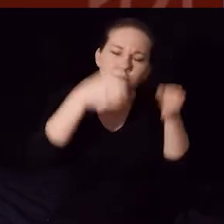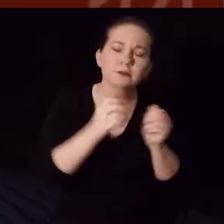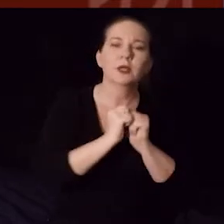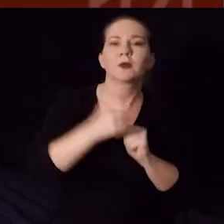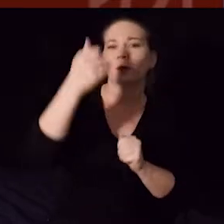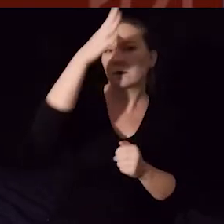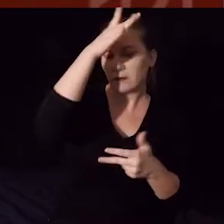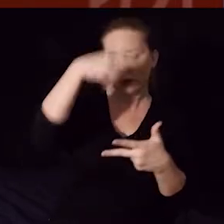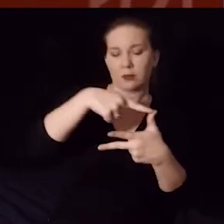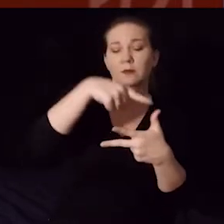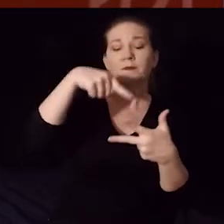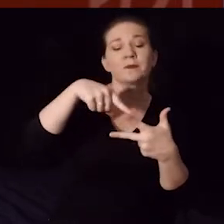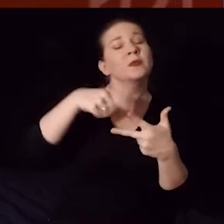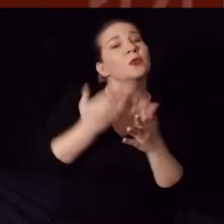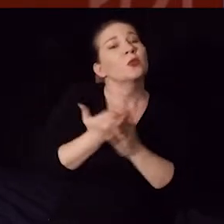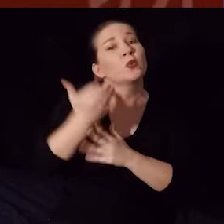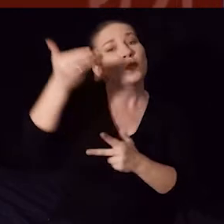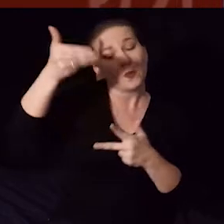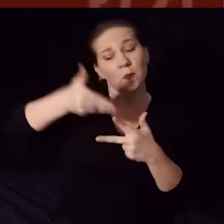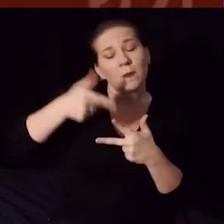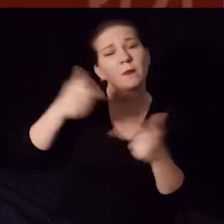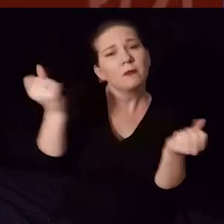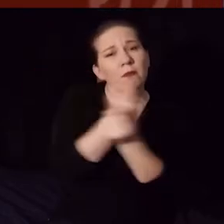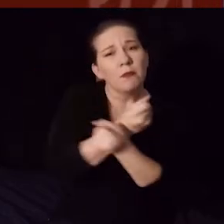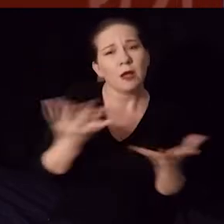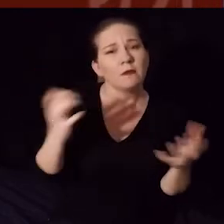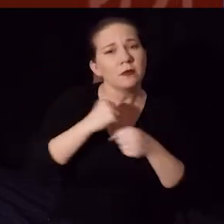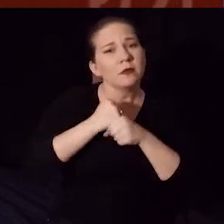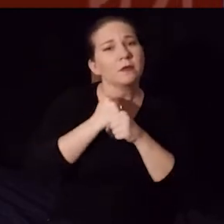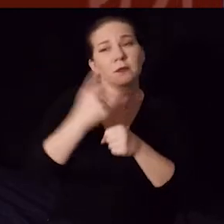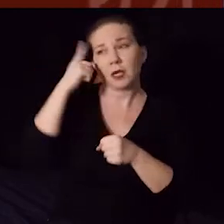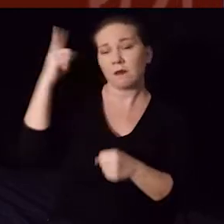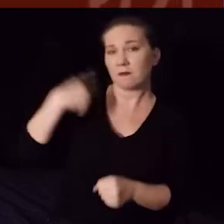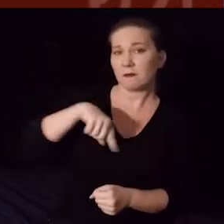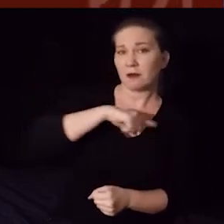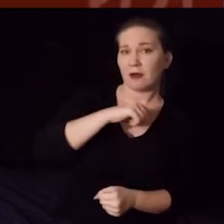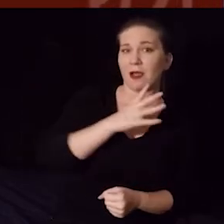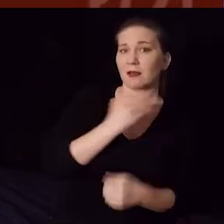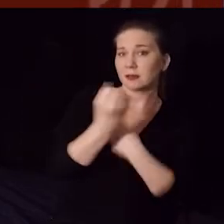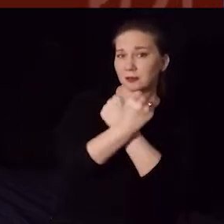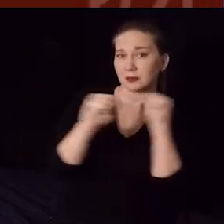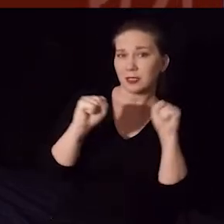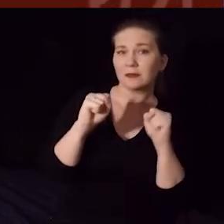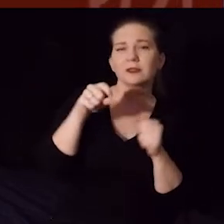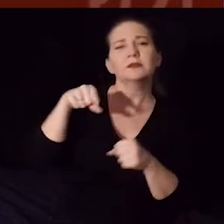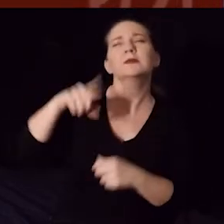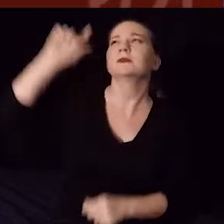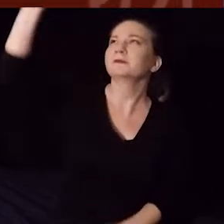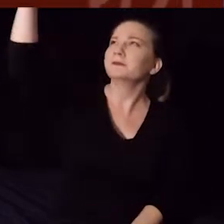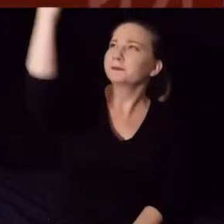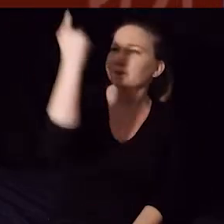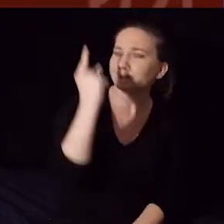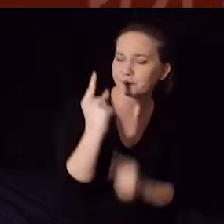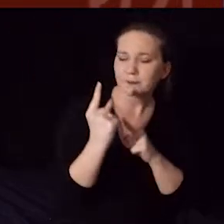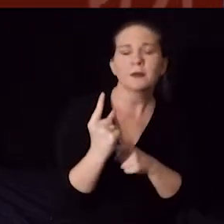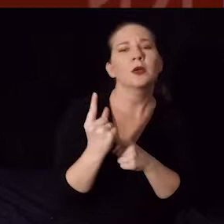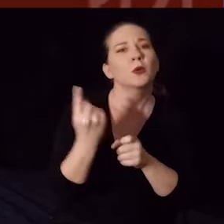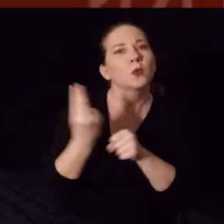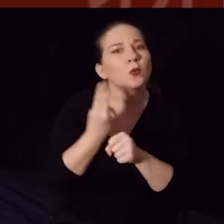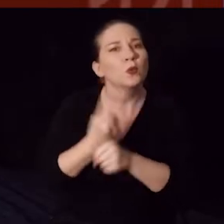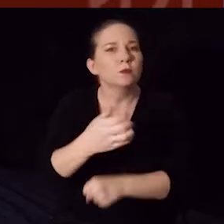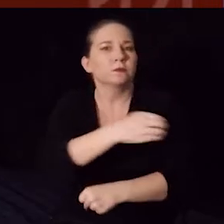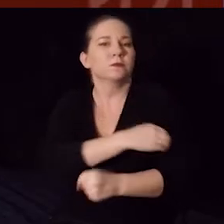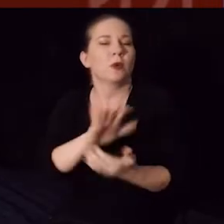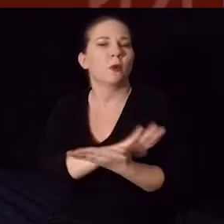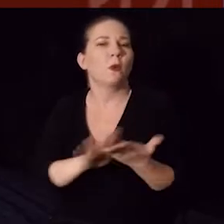Father. Through him all things were made. For us and for our salvation, he came down from heaven. By the power of the